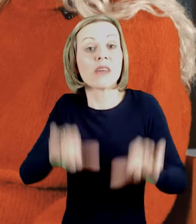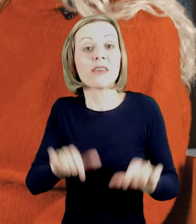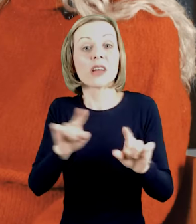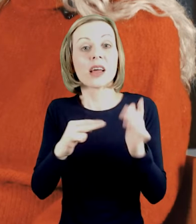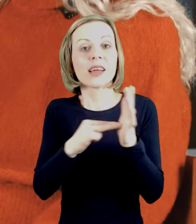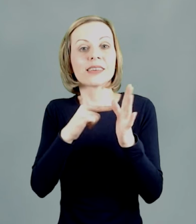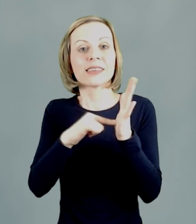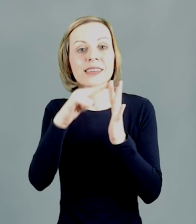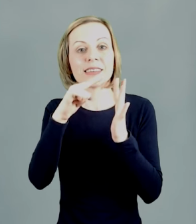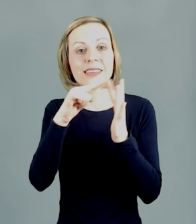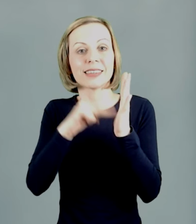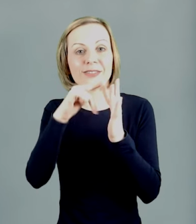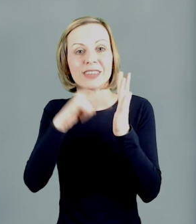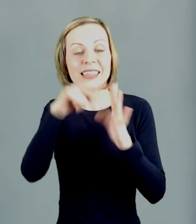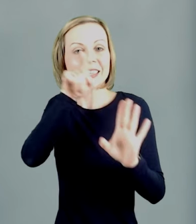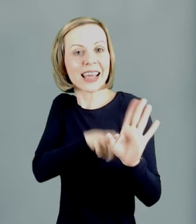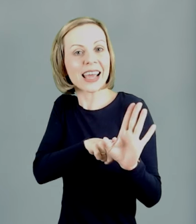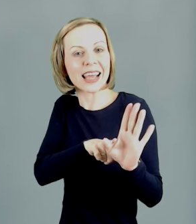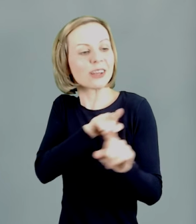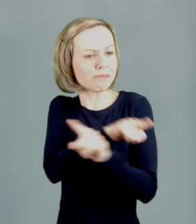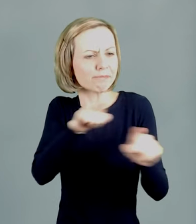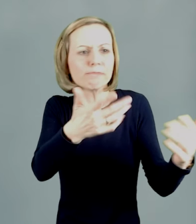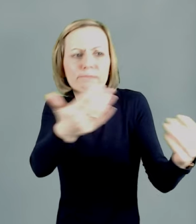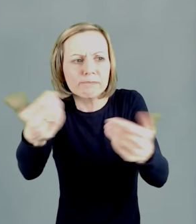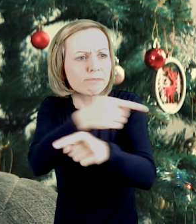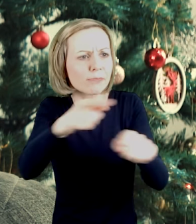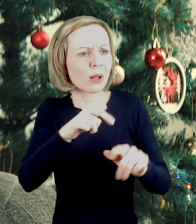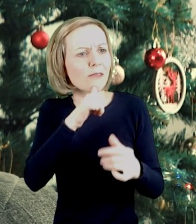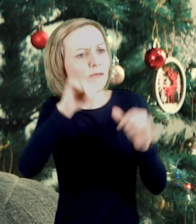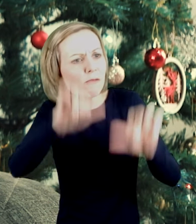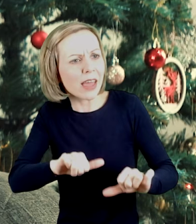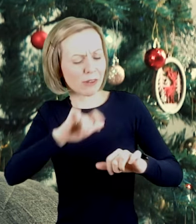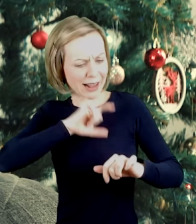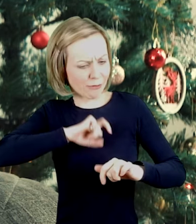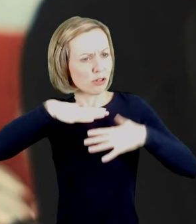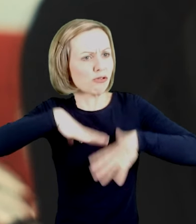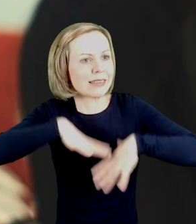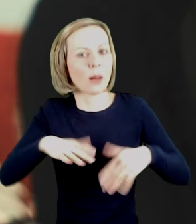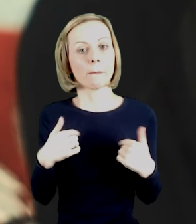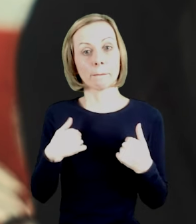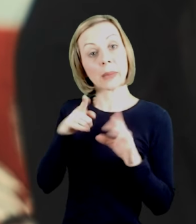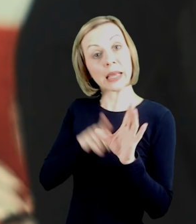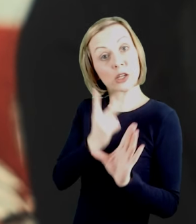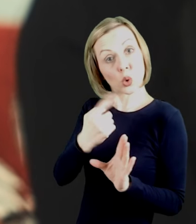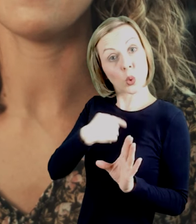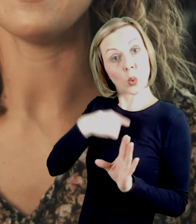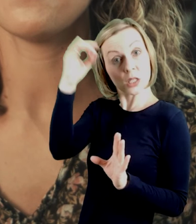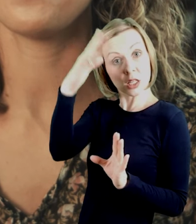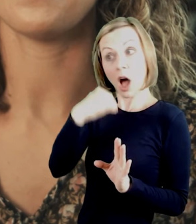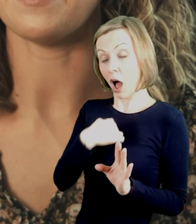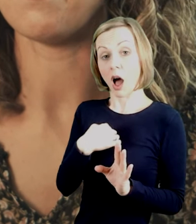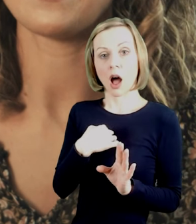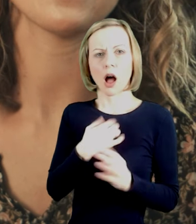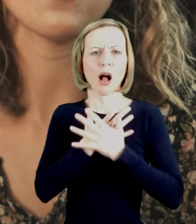We do go all out because we encourage everyone to come as their favourite nativity character. When I was in year two, I was the star. I